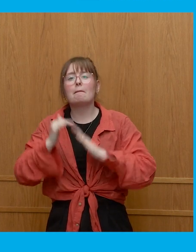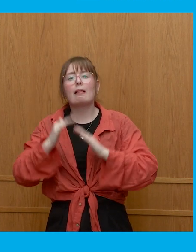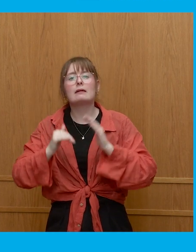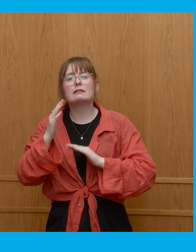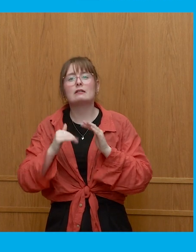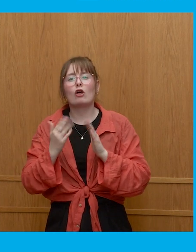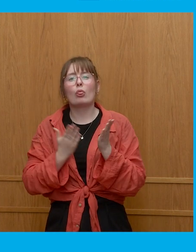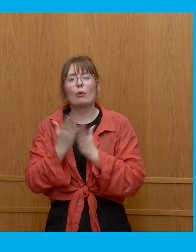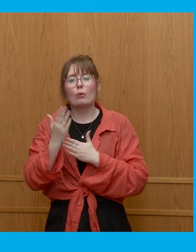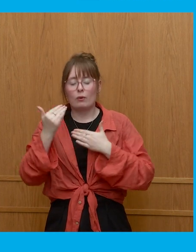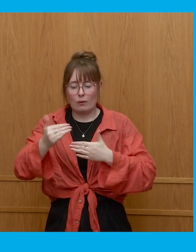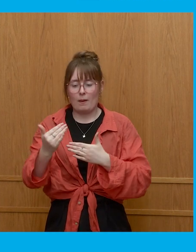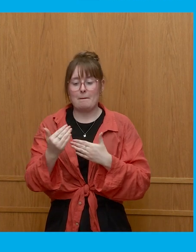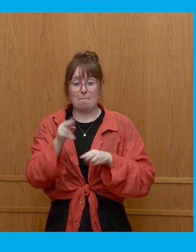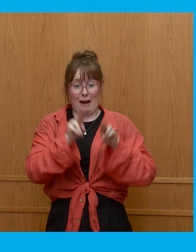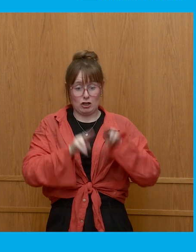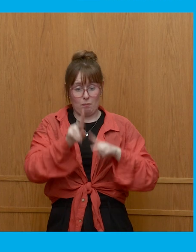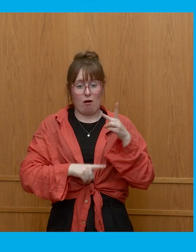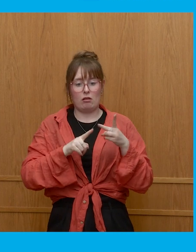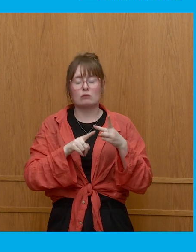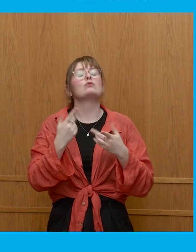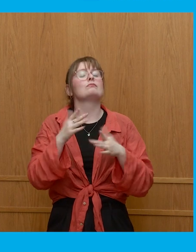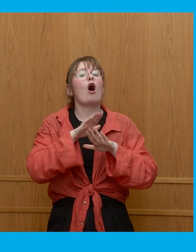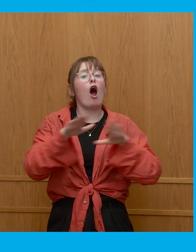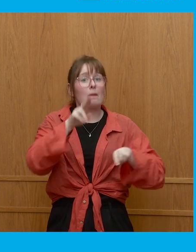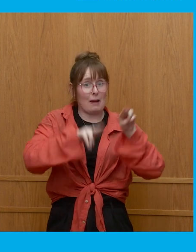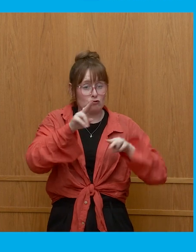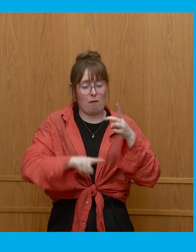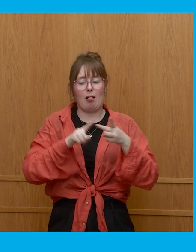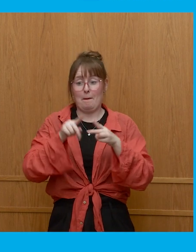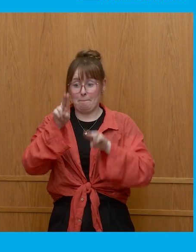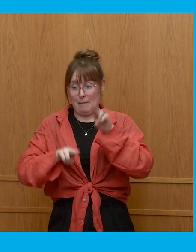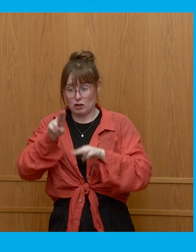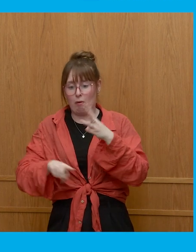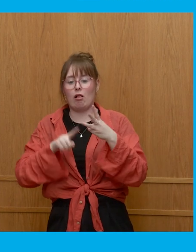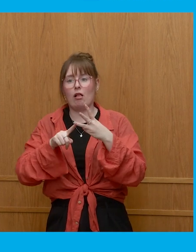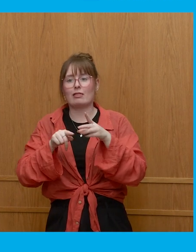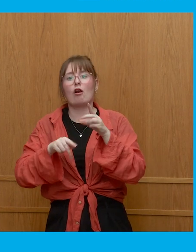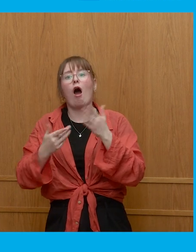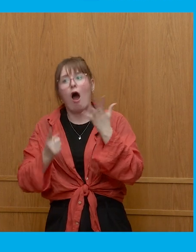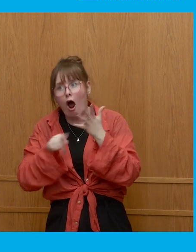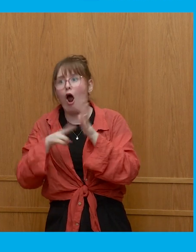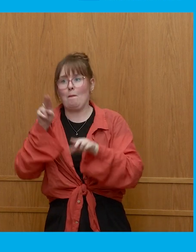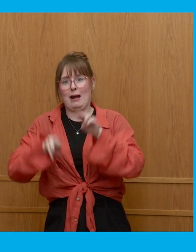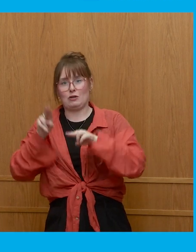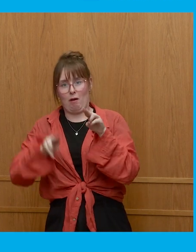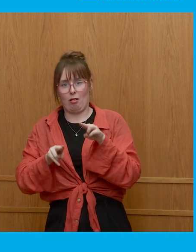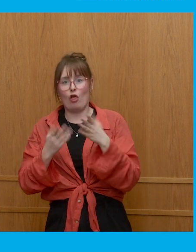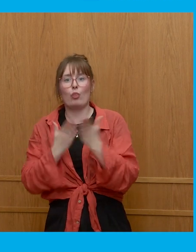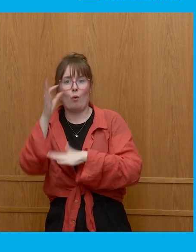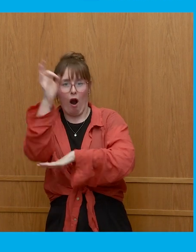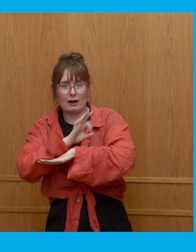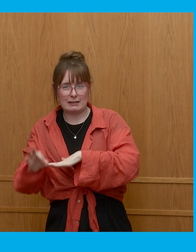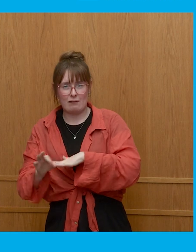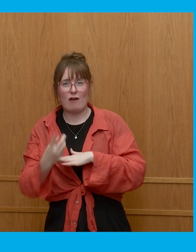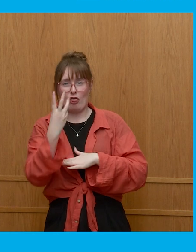phases, the measurable, the unmeasurable. The unmeasurable, the measurable, and the unmeasurable again, if it's architecture. And this is the